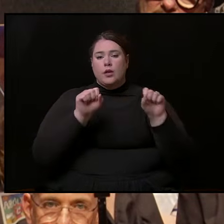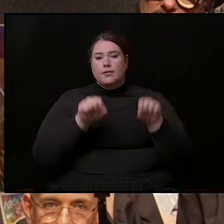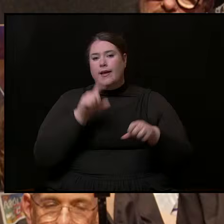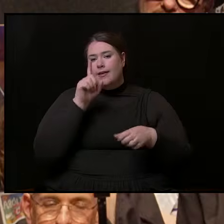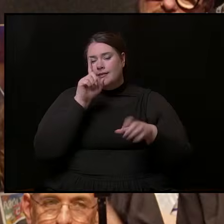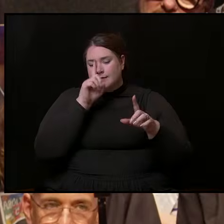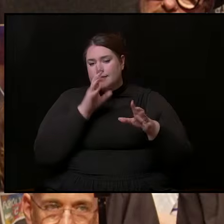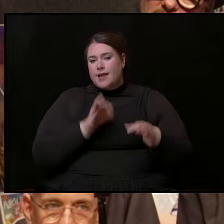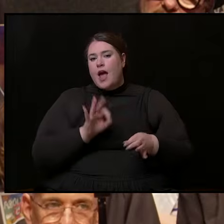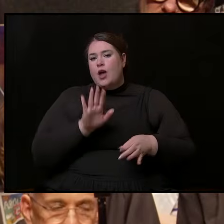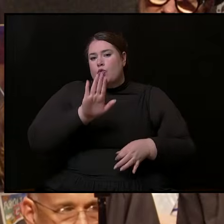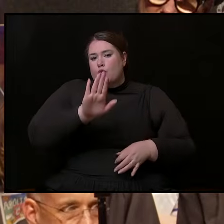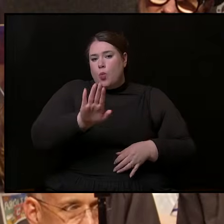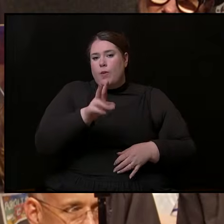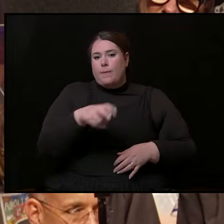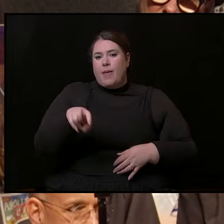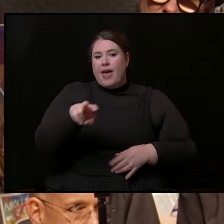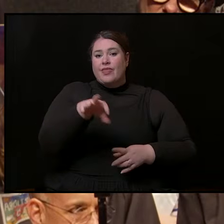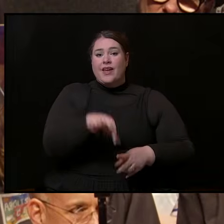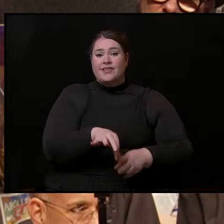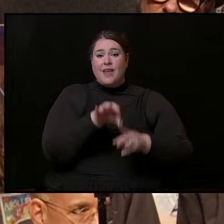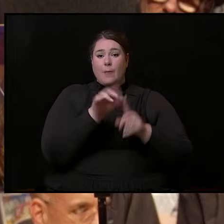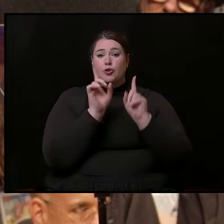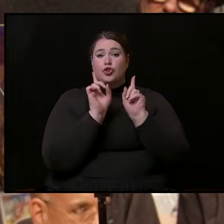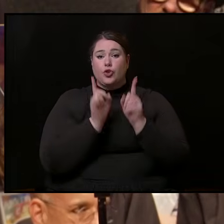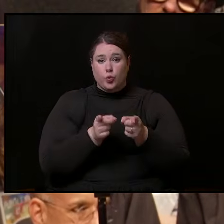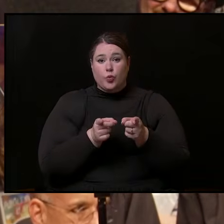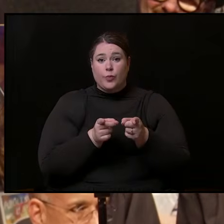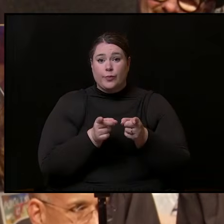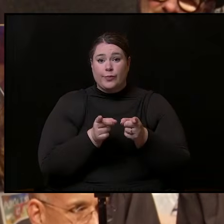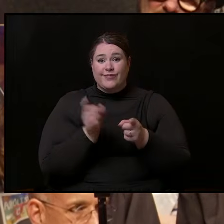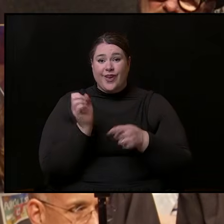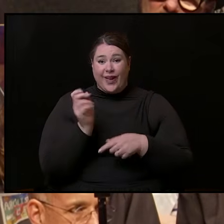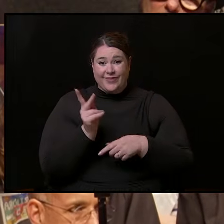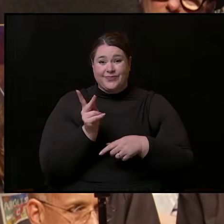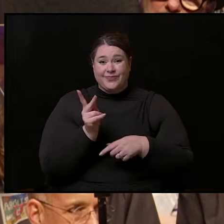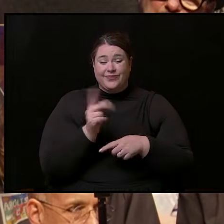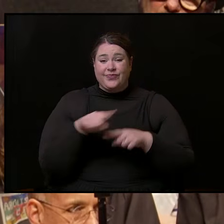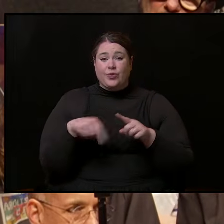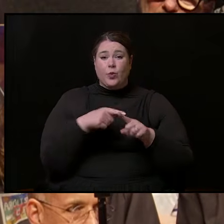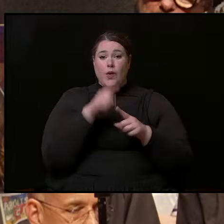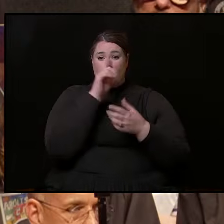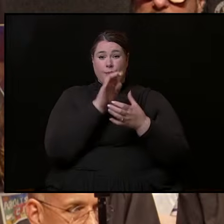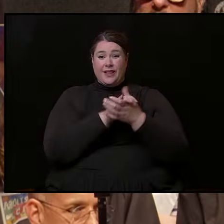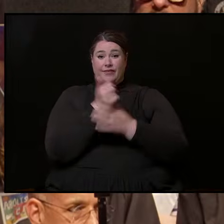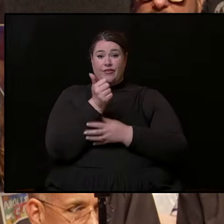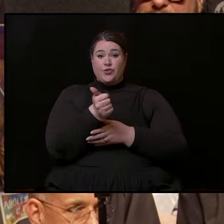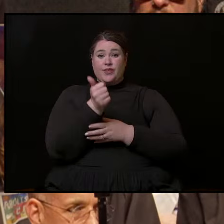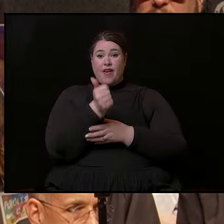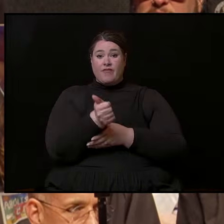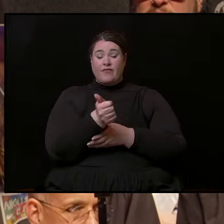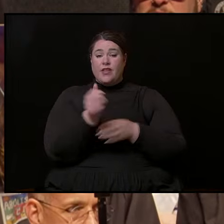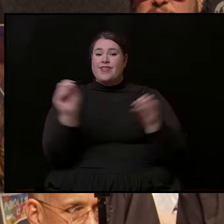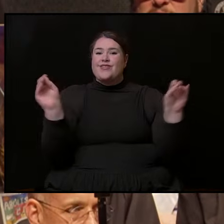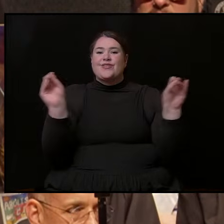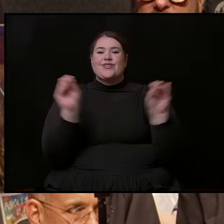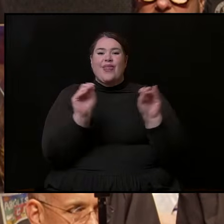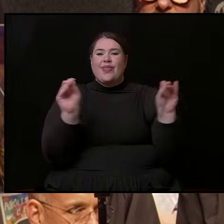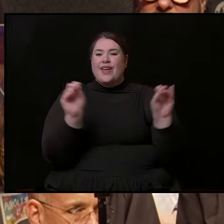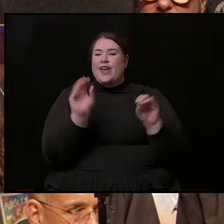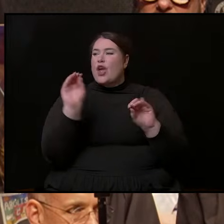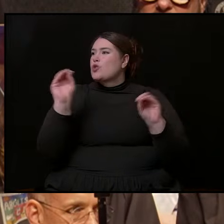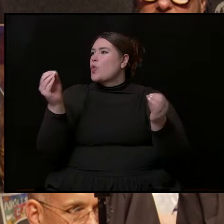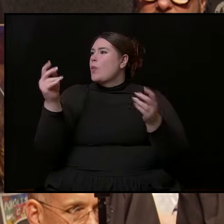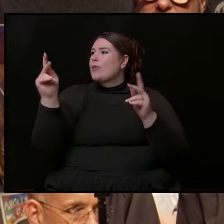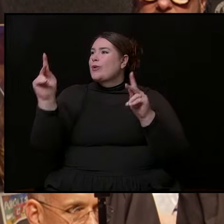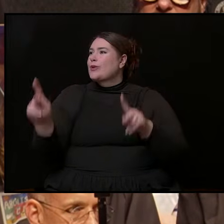your path but you. Okay? And when you believe in yourself, there is nothing no one can